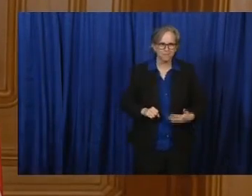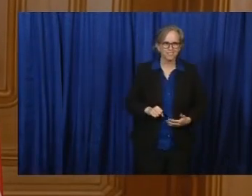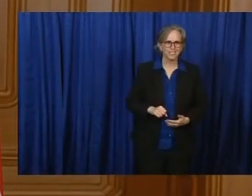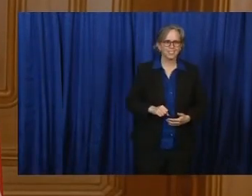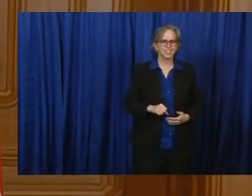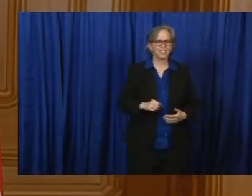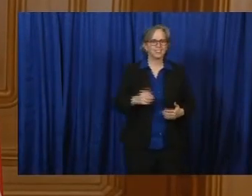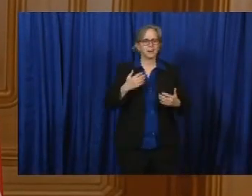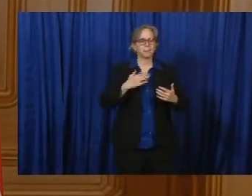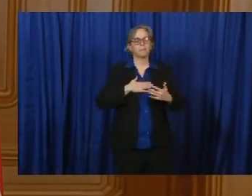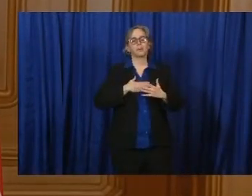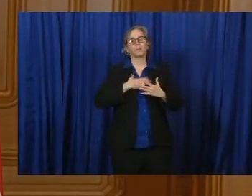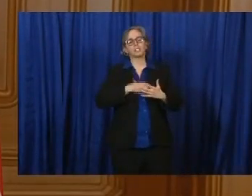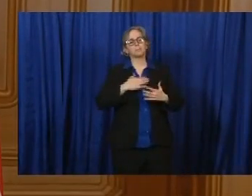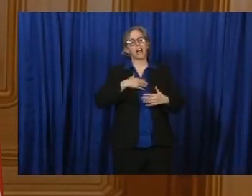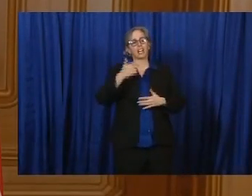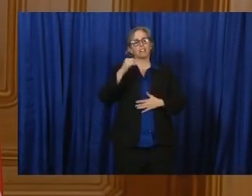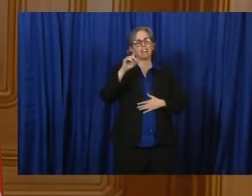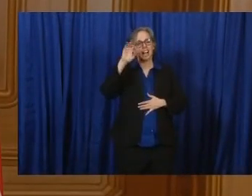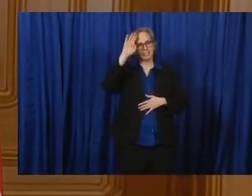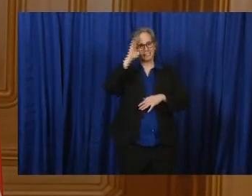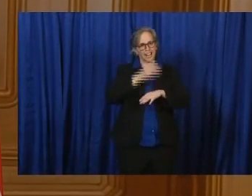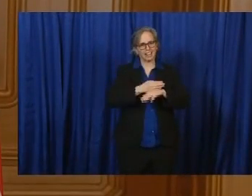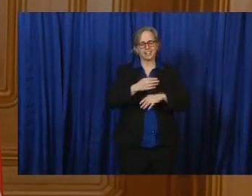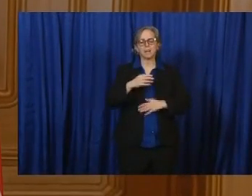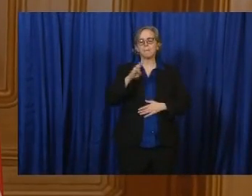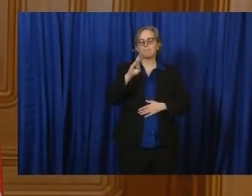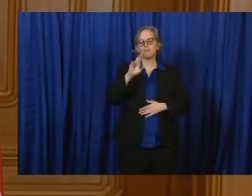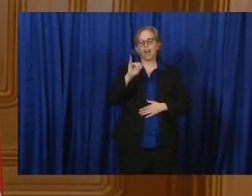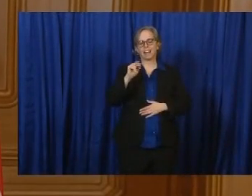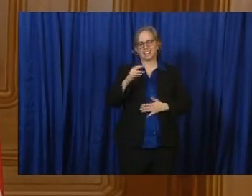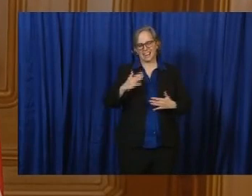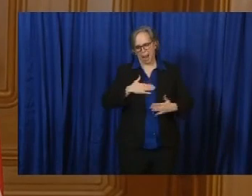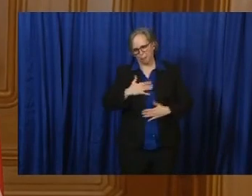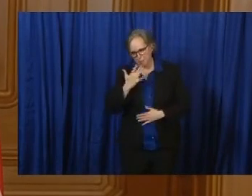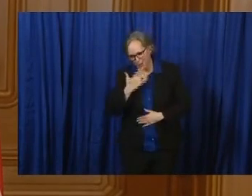a happy birthday. Brian, happy birthday. Is great. Our